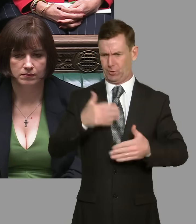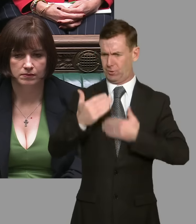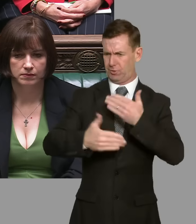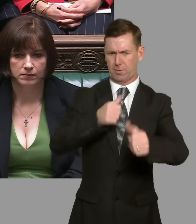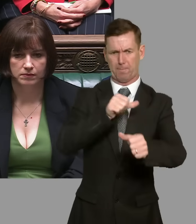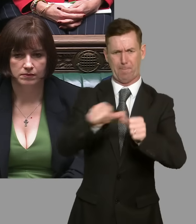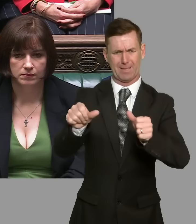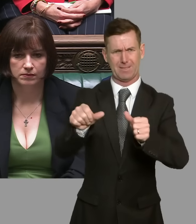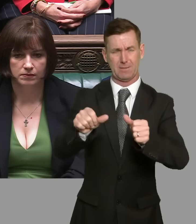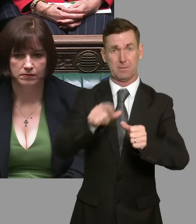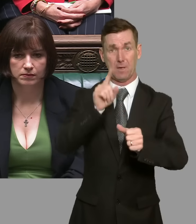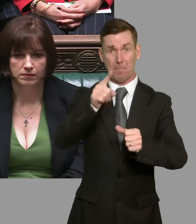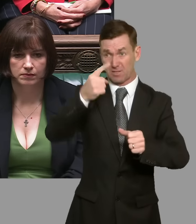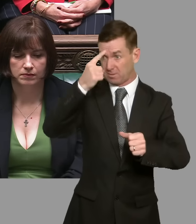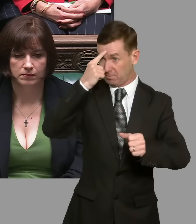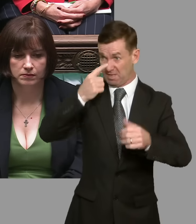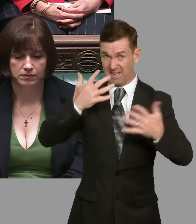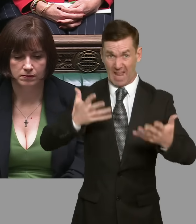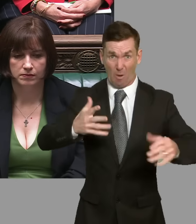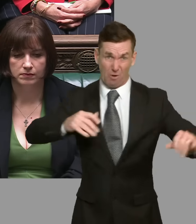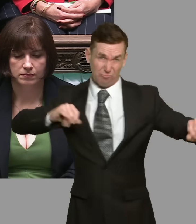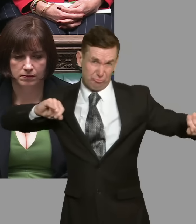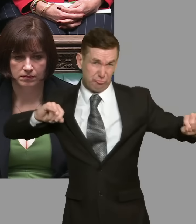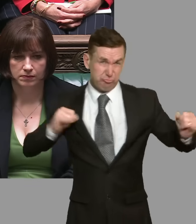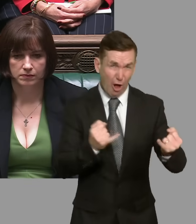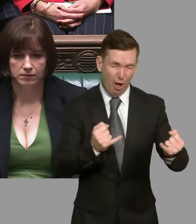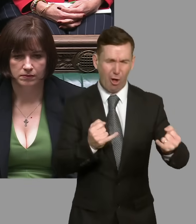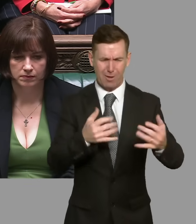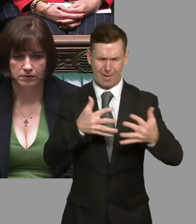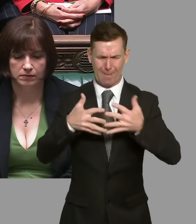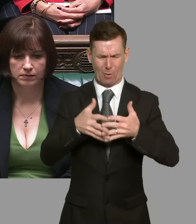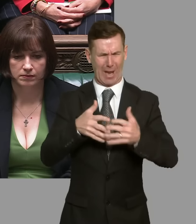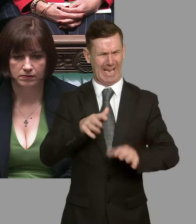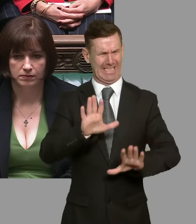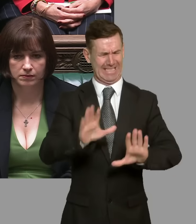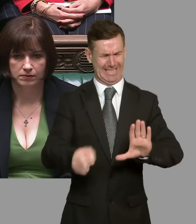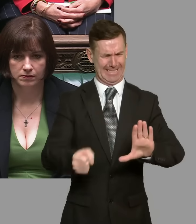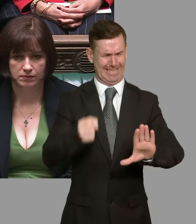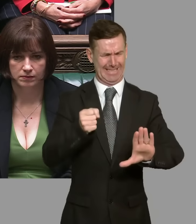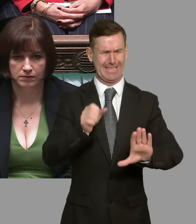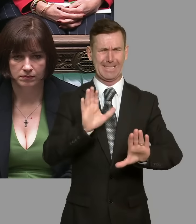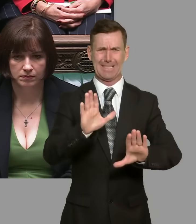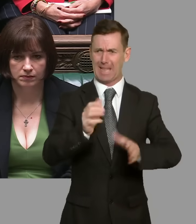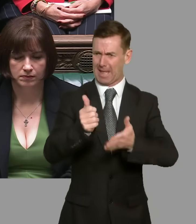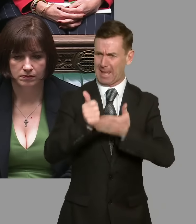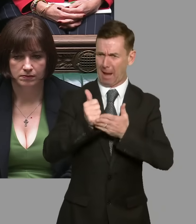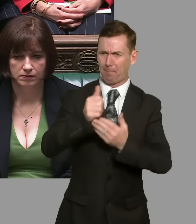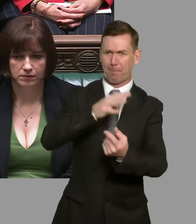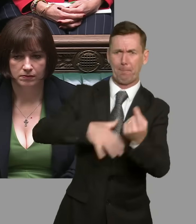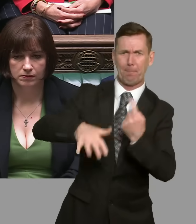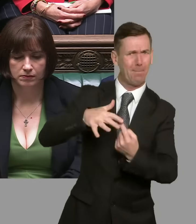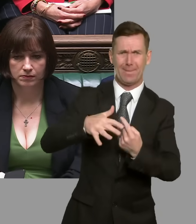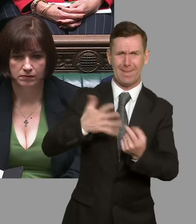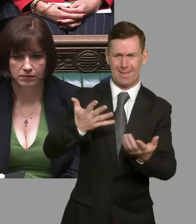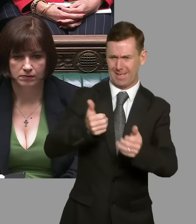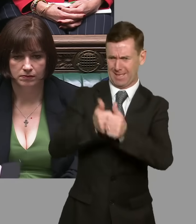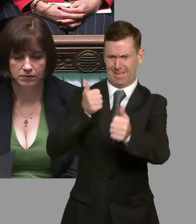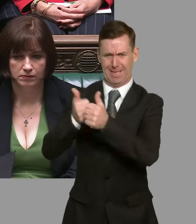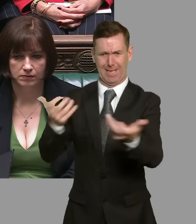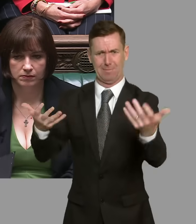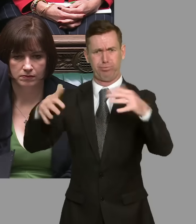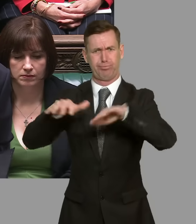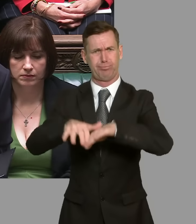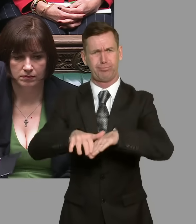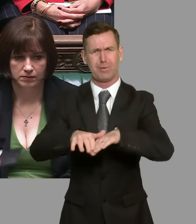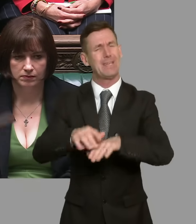is going to hurt working people and businesses across the country. And that is why I'm working hard to make sure we do not get to that point, and I'll continue to act